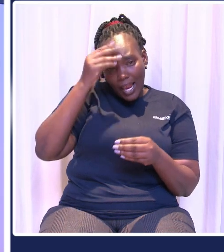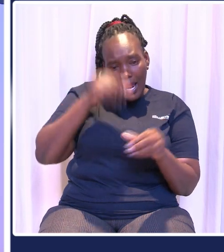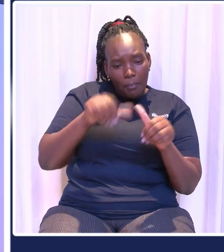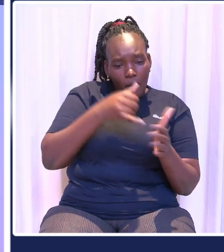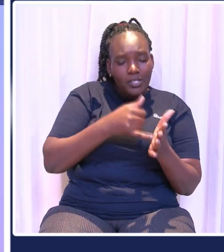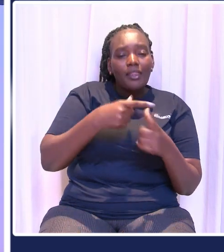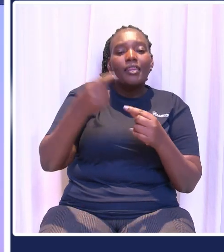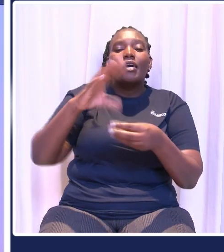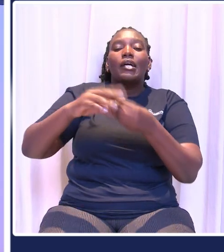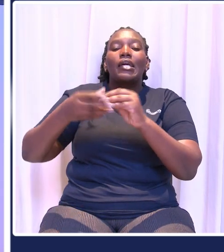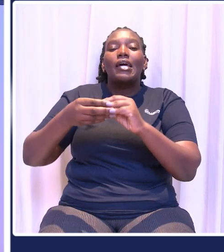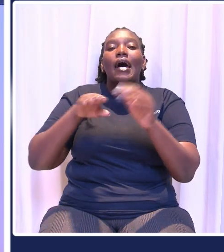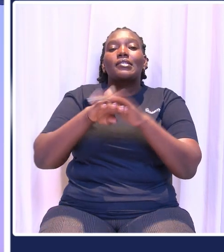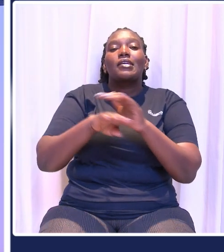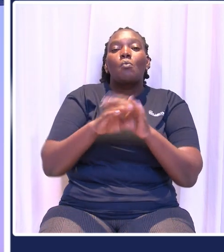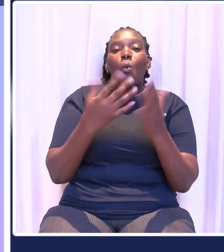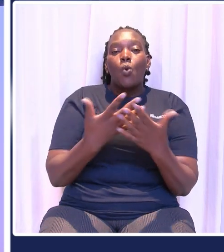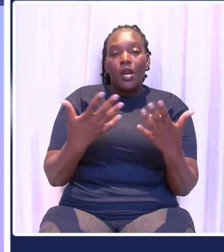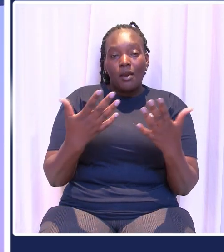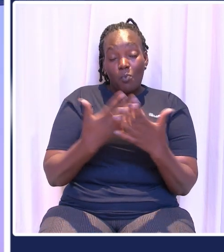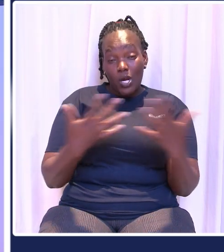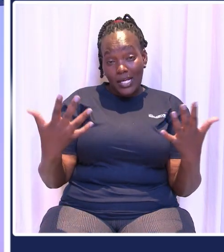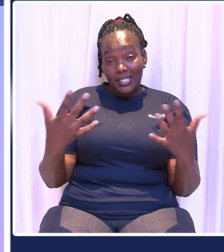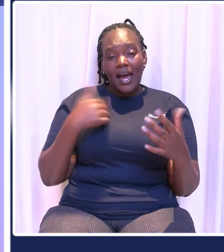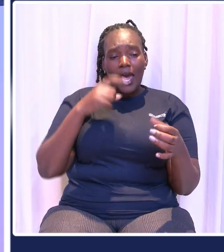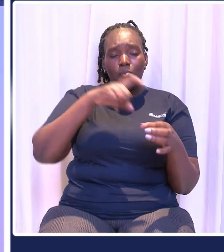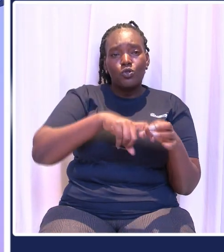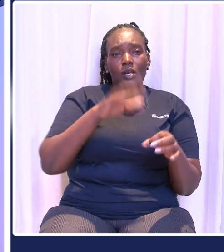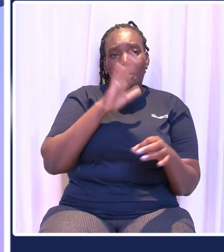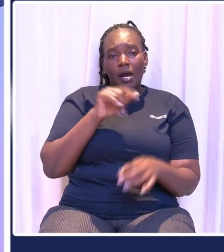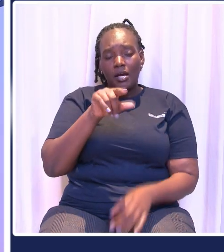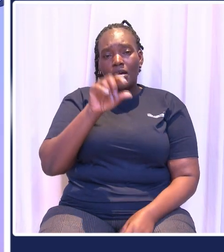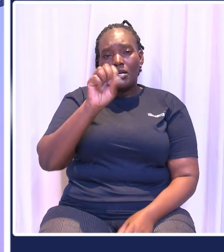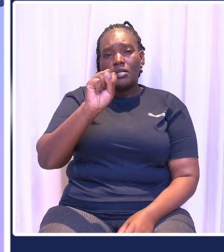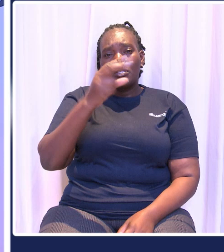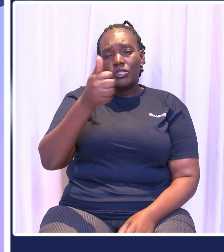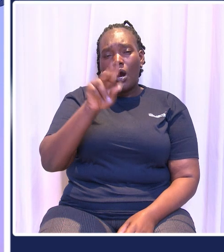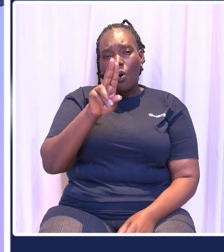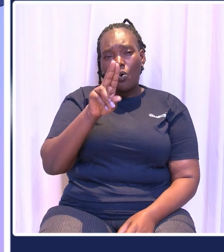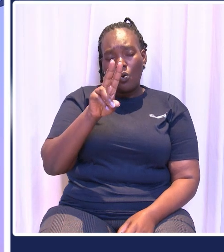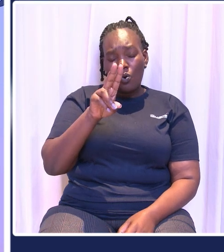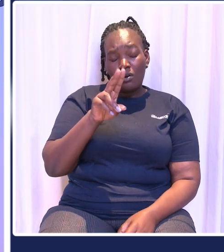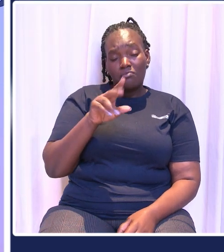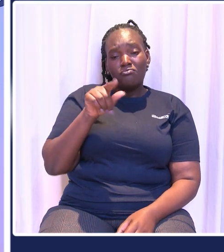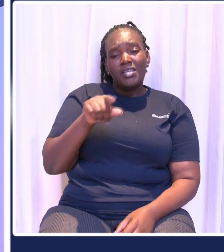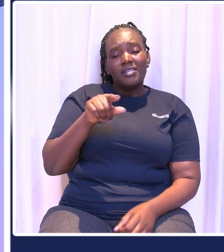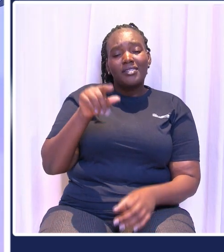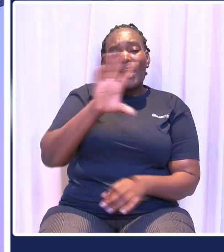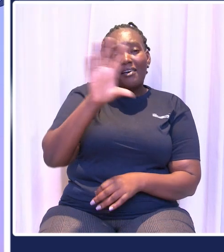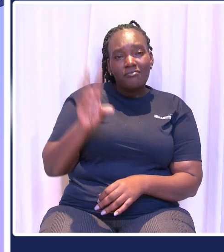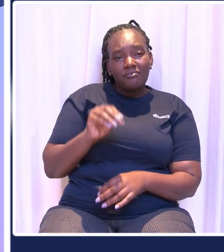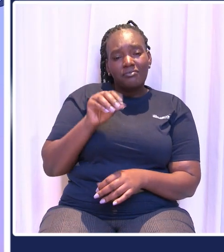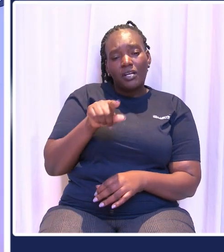create accessible products. And I'm joined here today by Shuaib Chalklen. He is from the African Disability Forum. We're